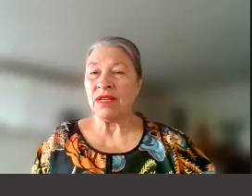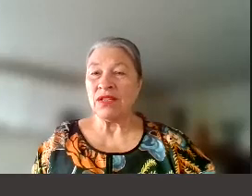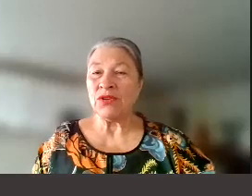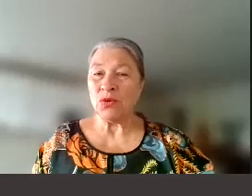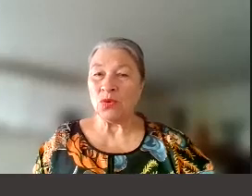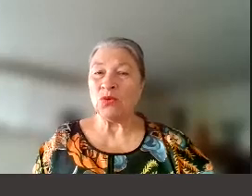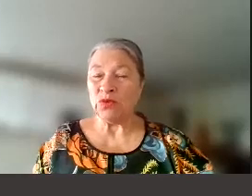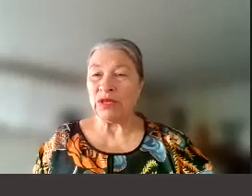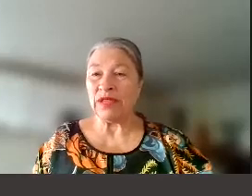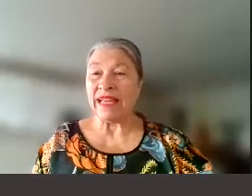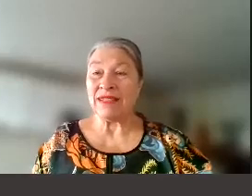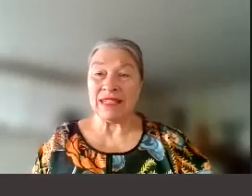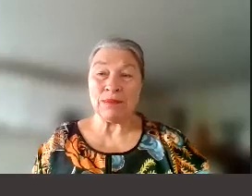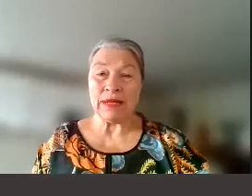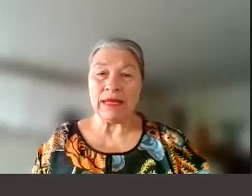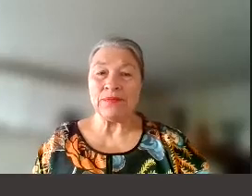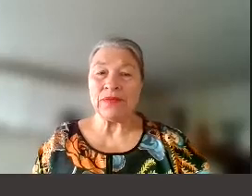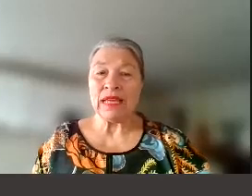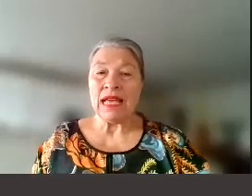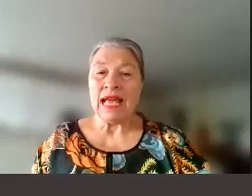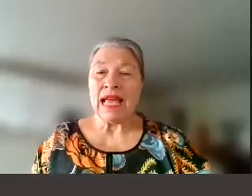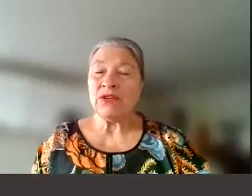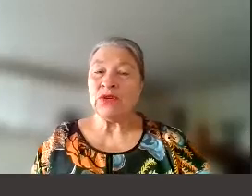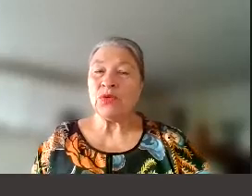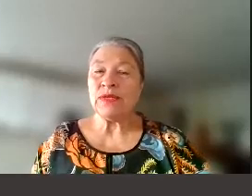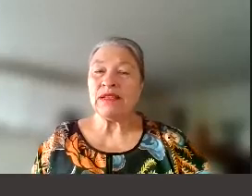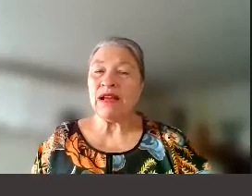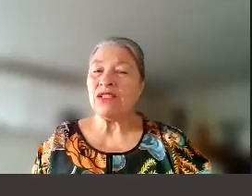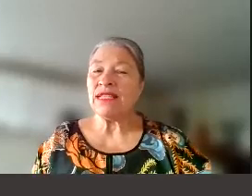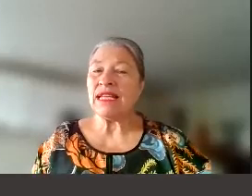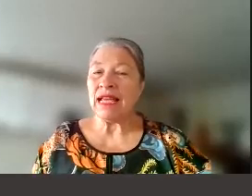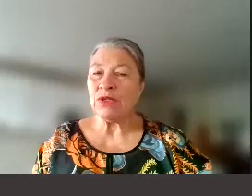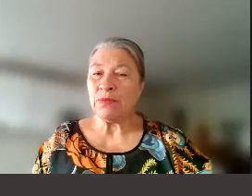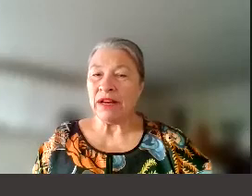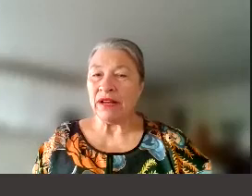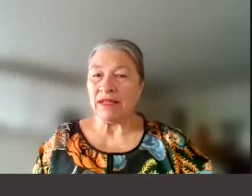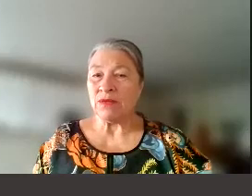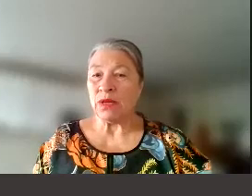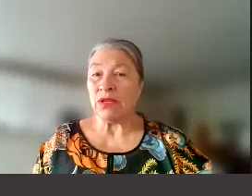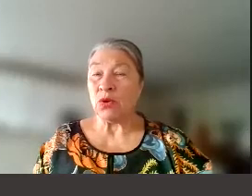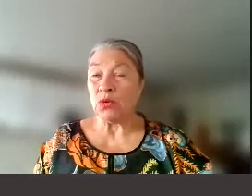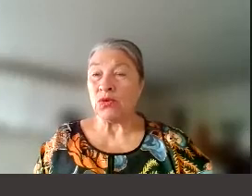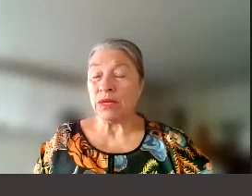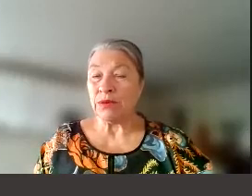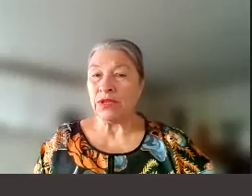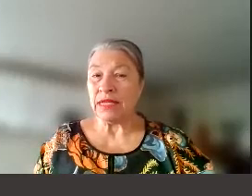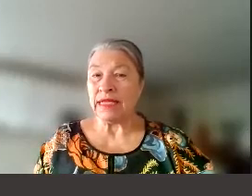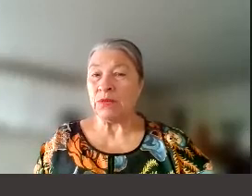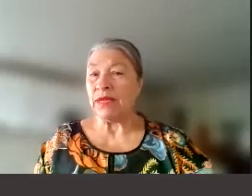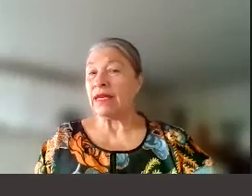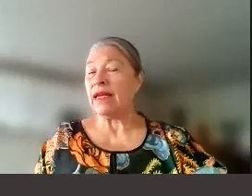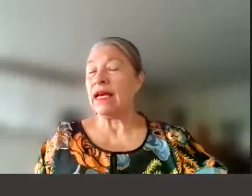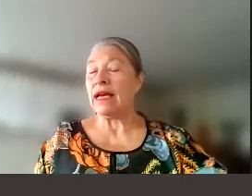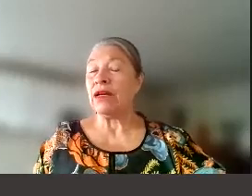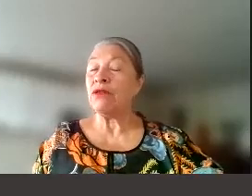sure you all feel that deeply. And of course, there aren't just language barriers with called communities,